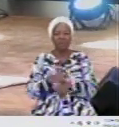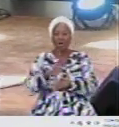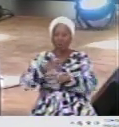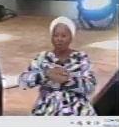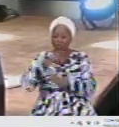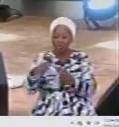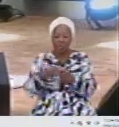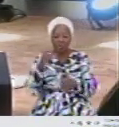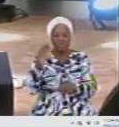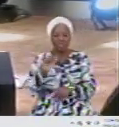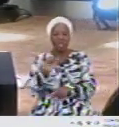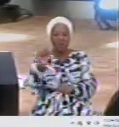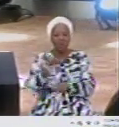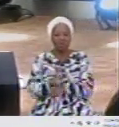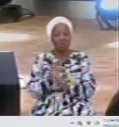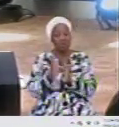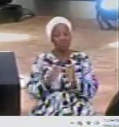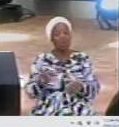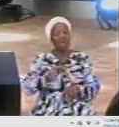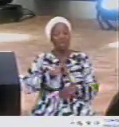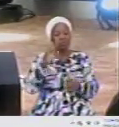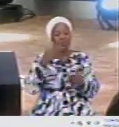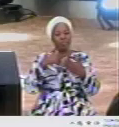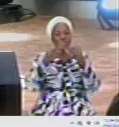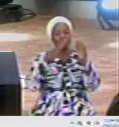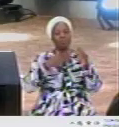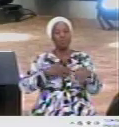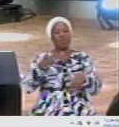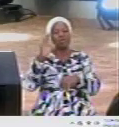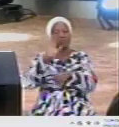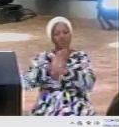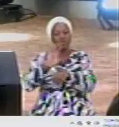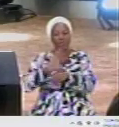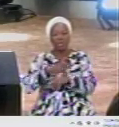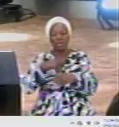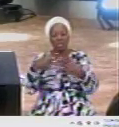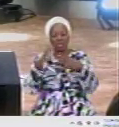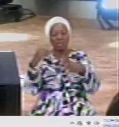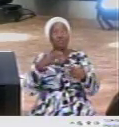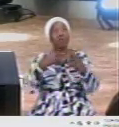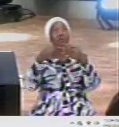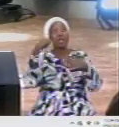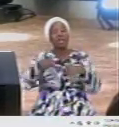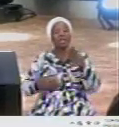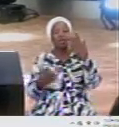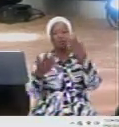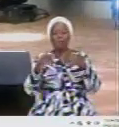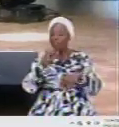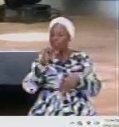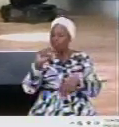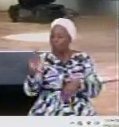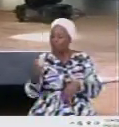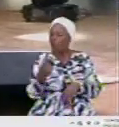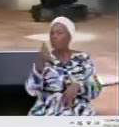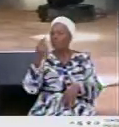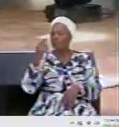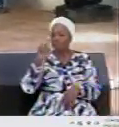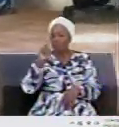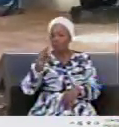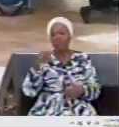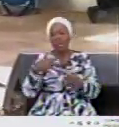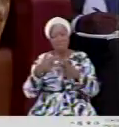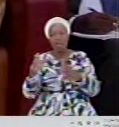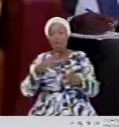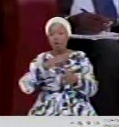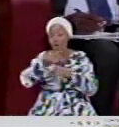rock, I build my church. And the gates of hell, not only one gate, all the gates of